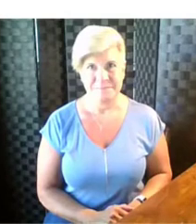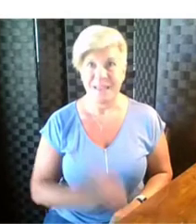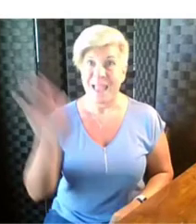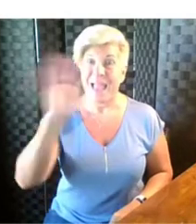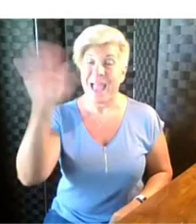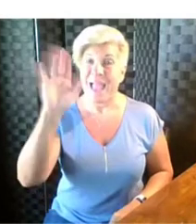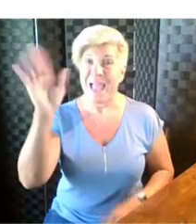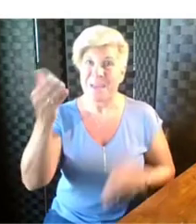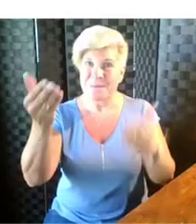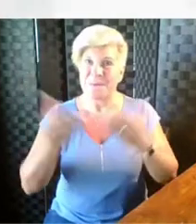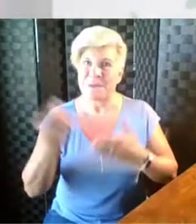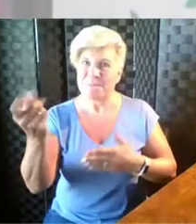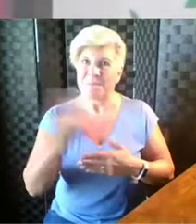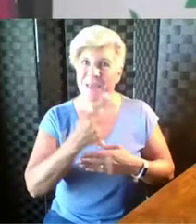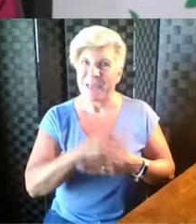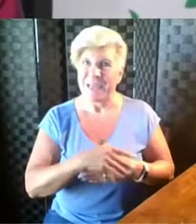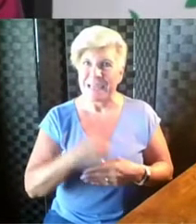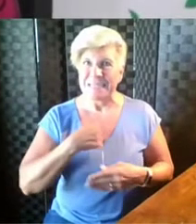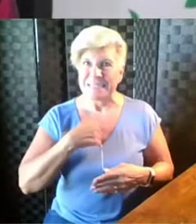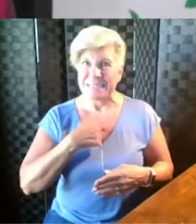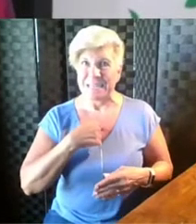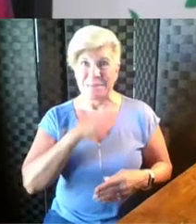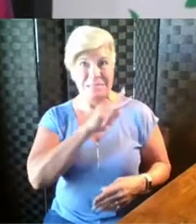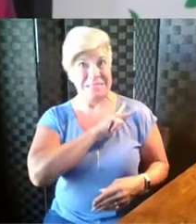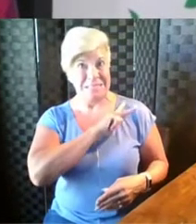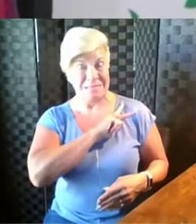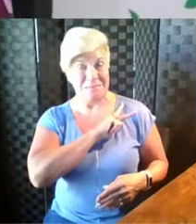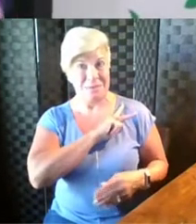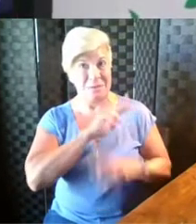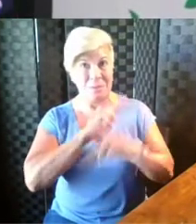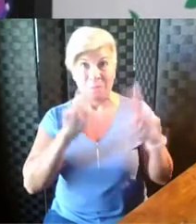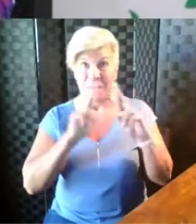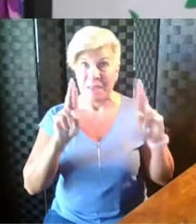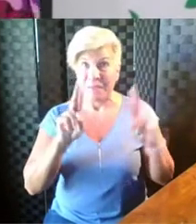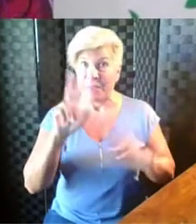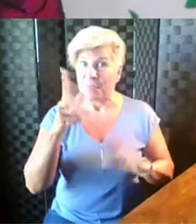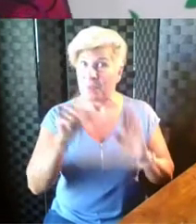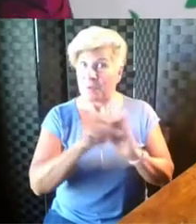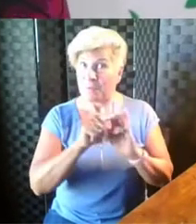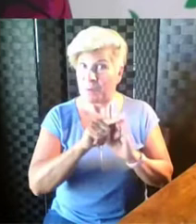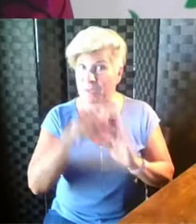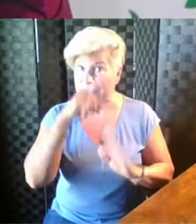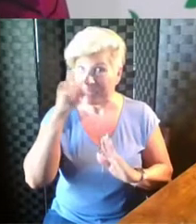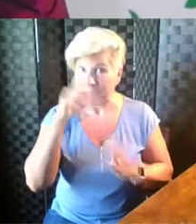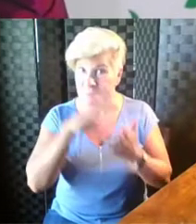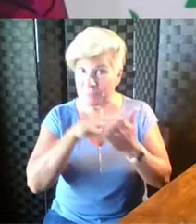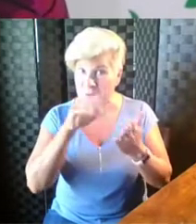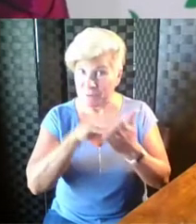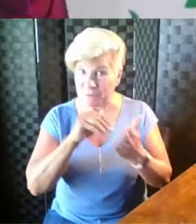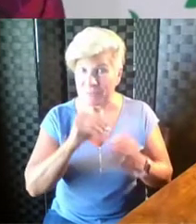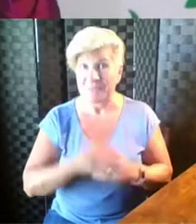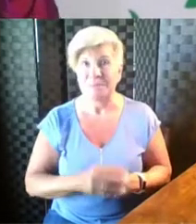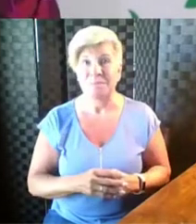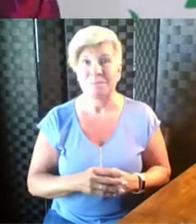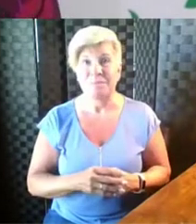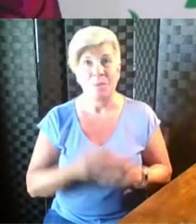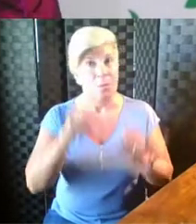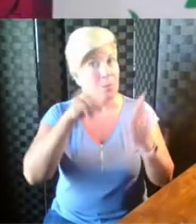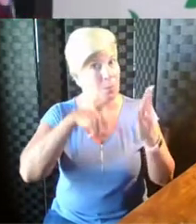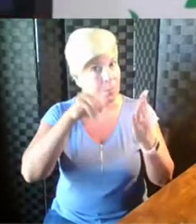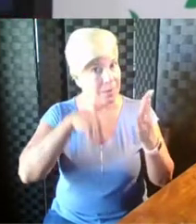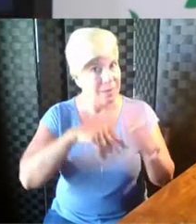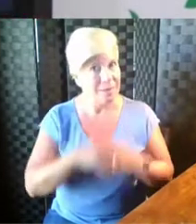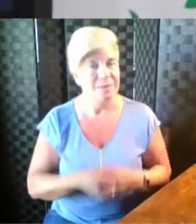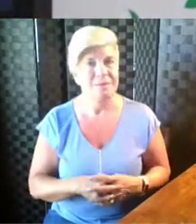Hi everyone, welcome back. I'm Mrs. Kinman and we are ready for another third grade summer learning lesson for